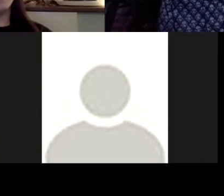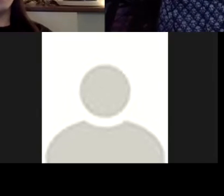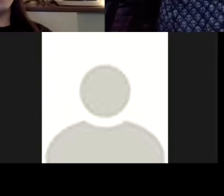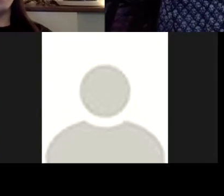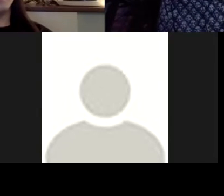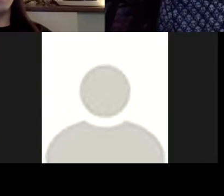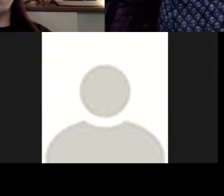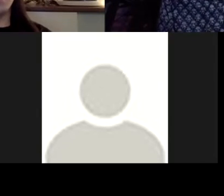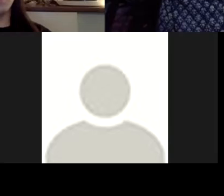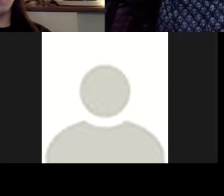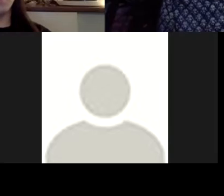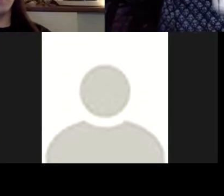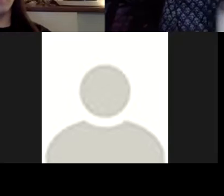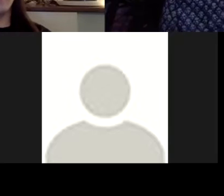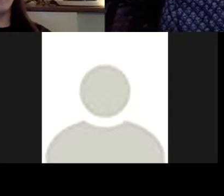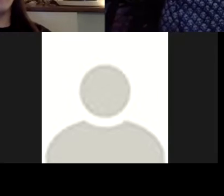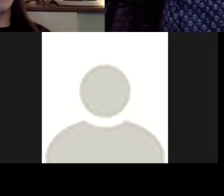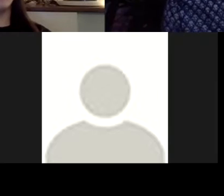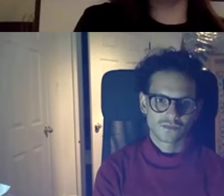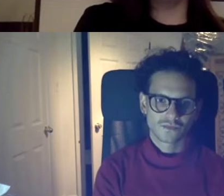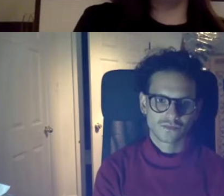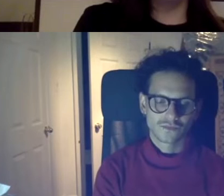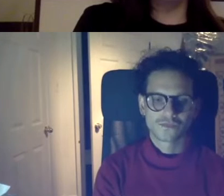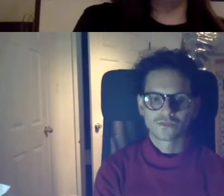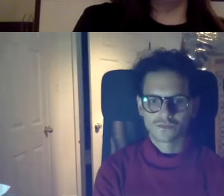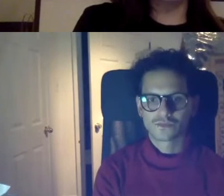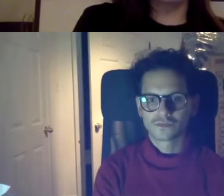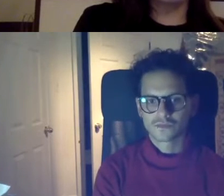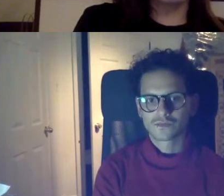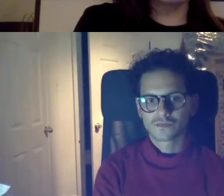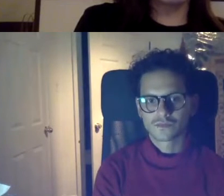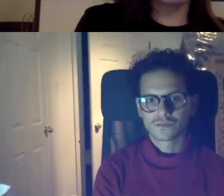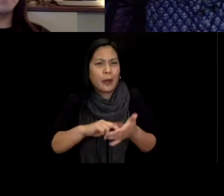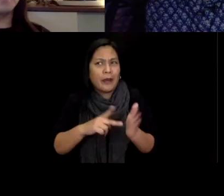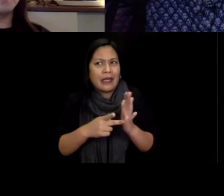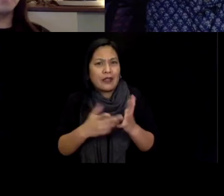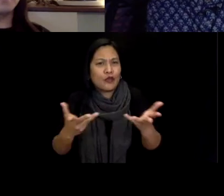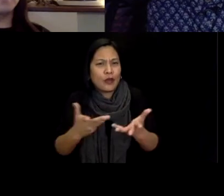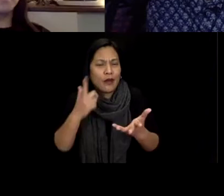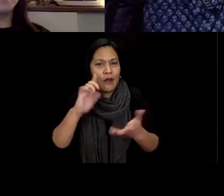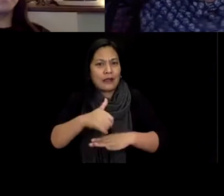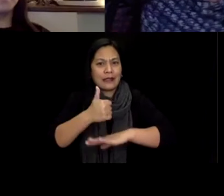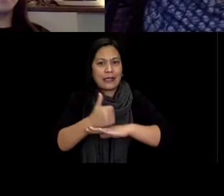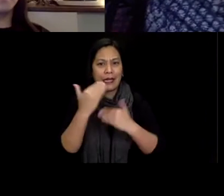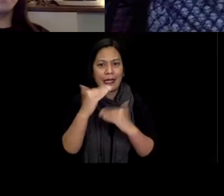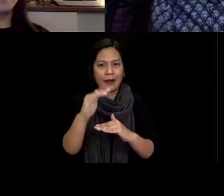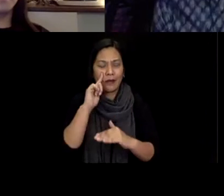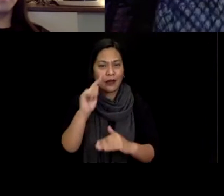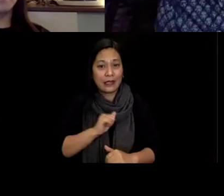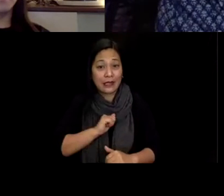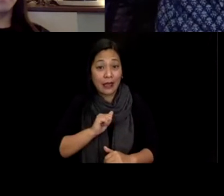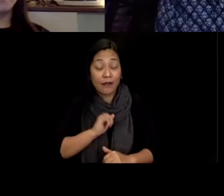also within our control. What it means to mindfully set the limits, and then also beyond the